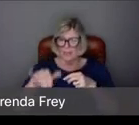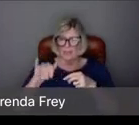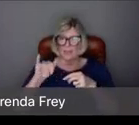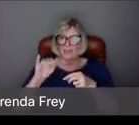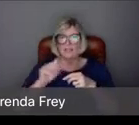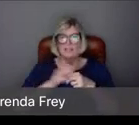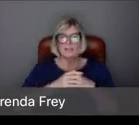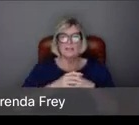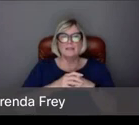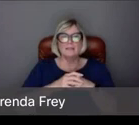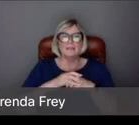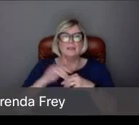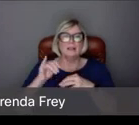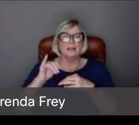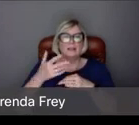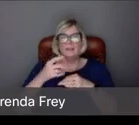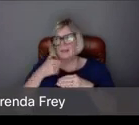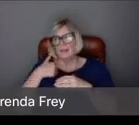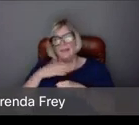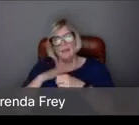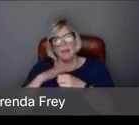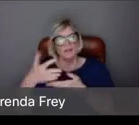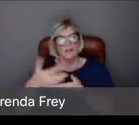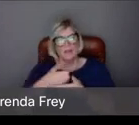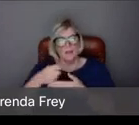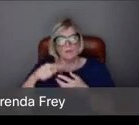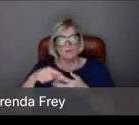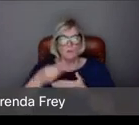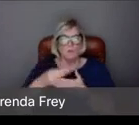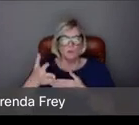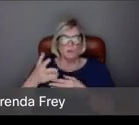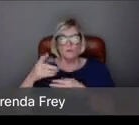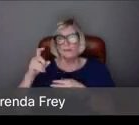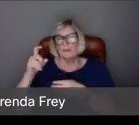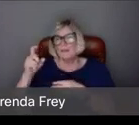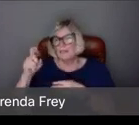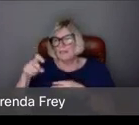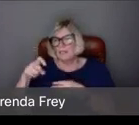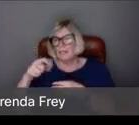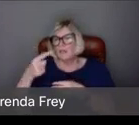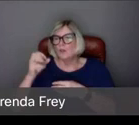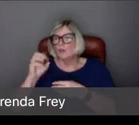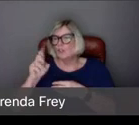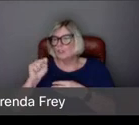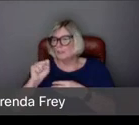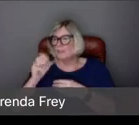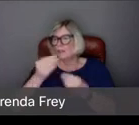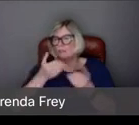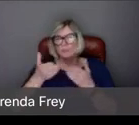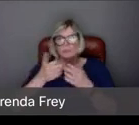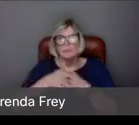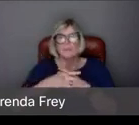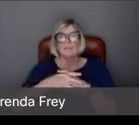like, doesn't have enough income to purchase needed goods and